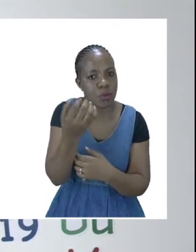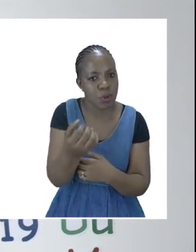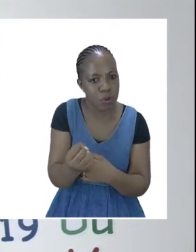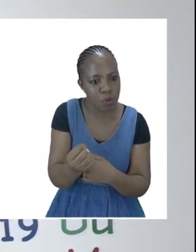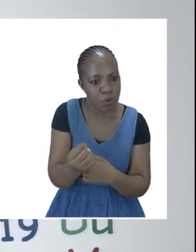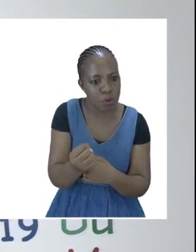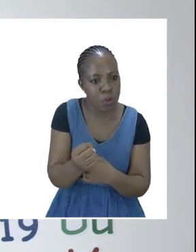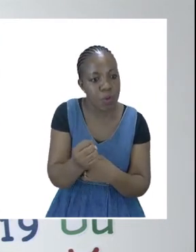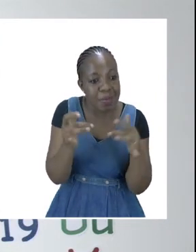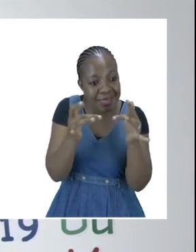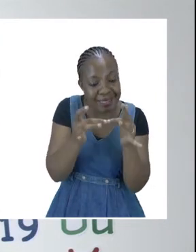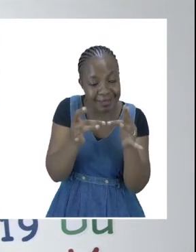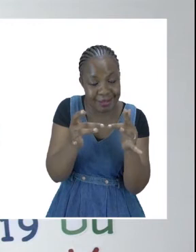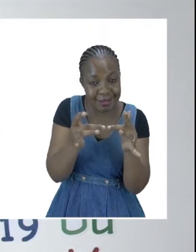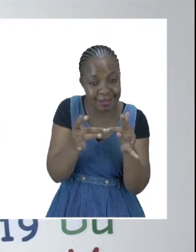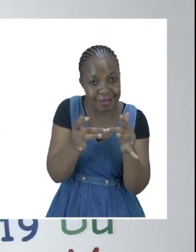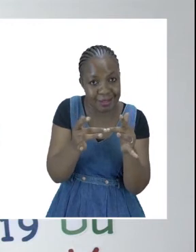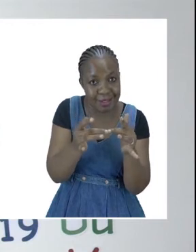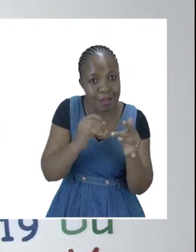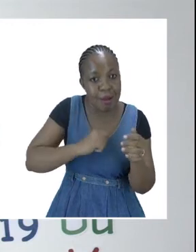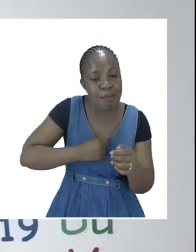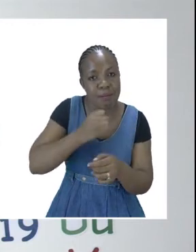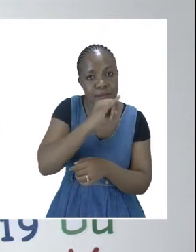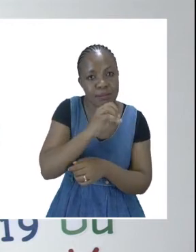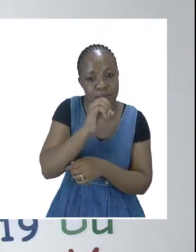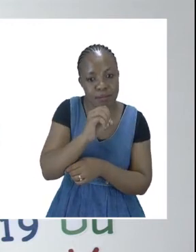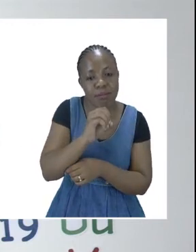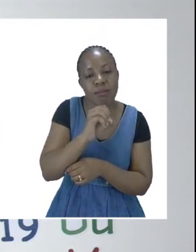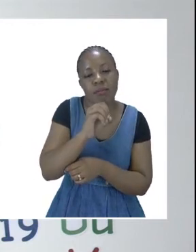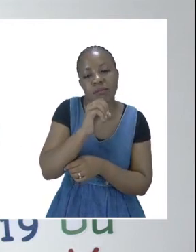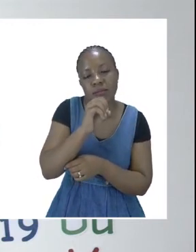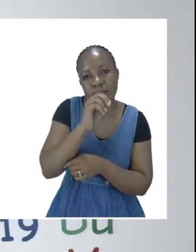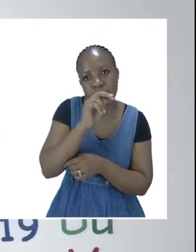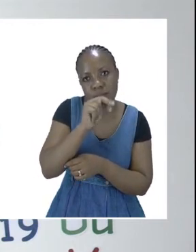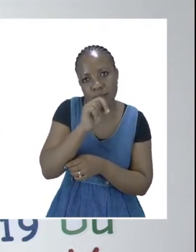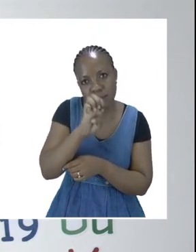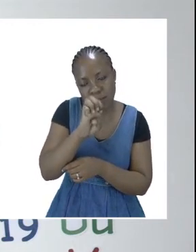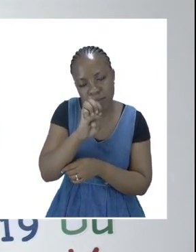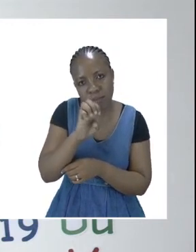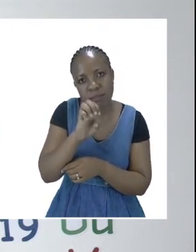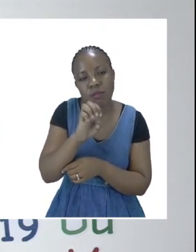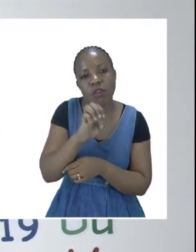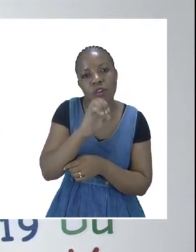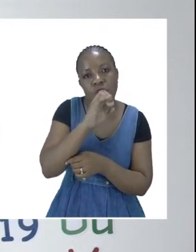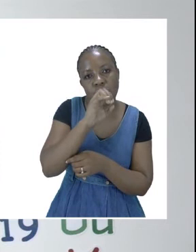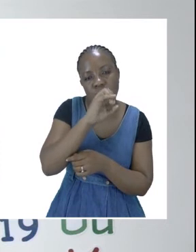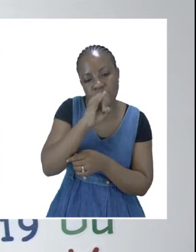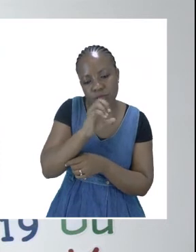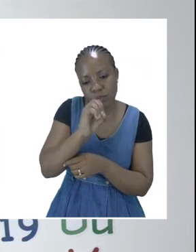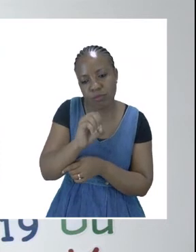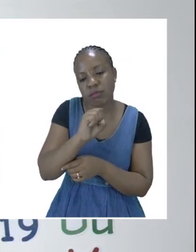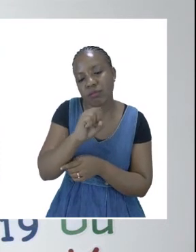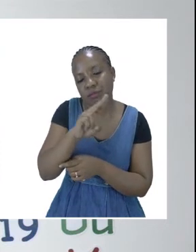our online platforms, MyZone and Zoshi Facebook pages, and in addition,